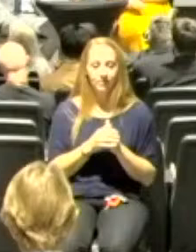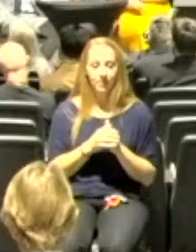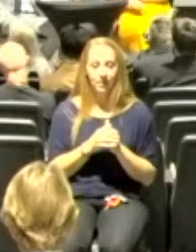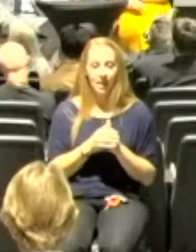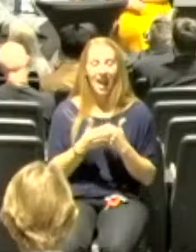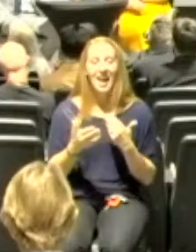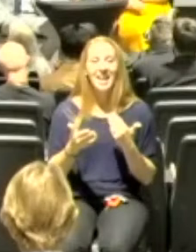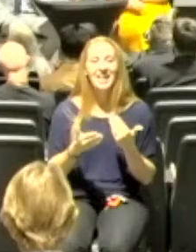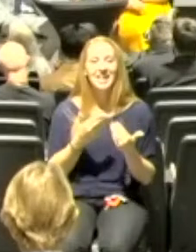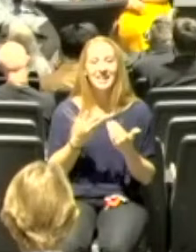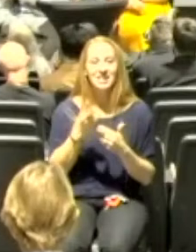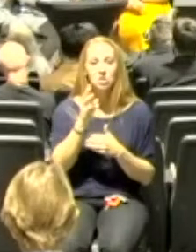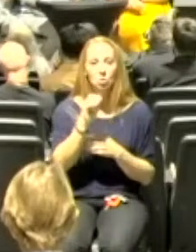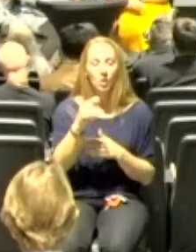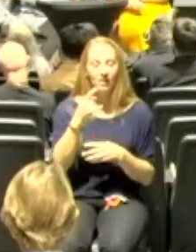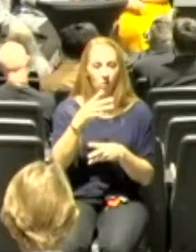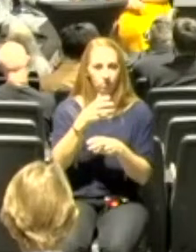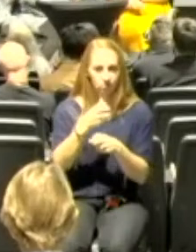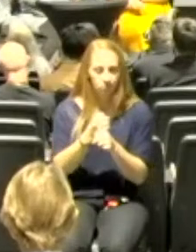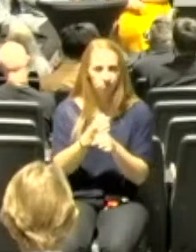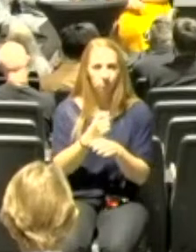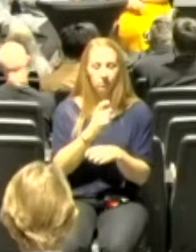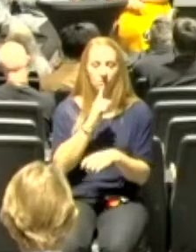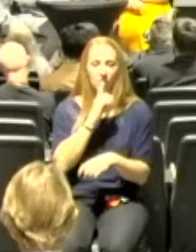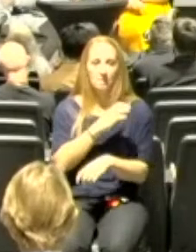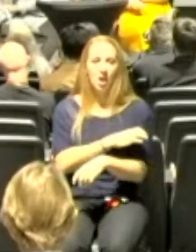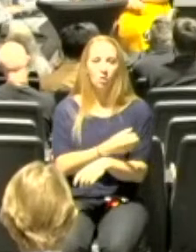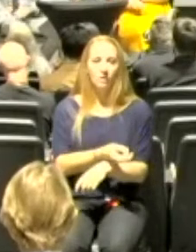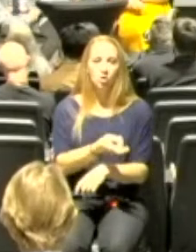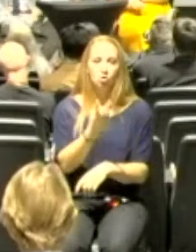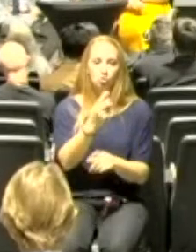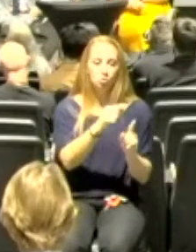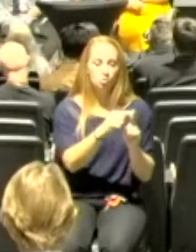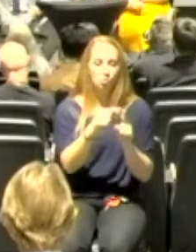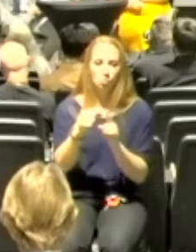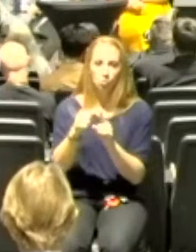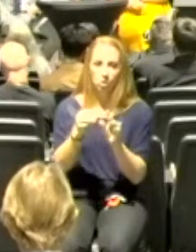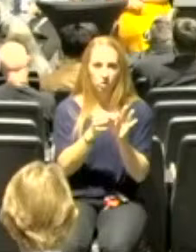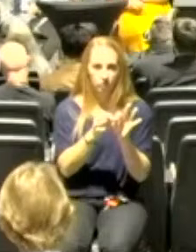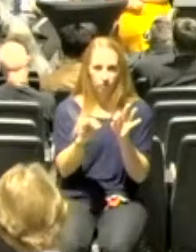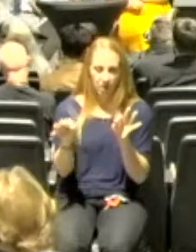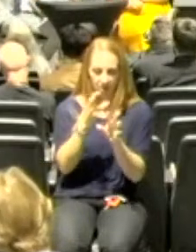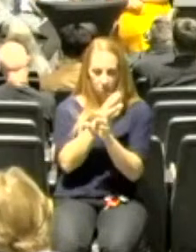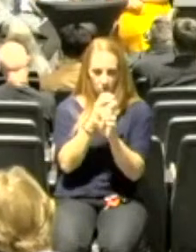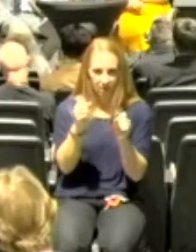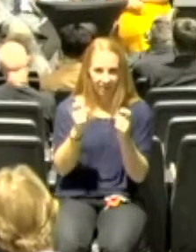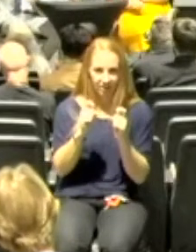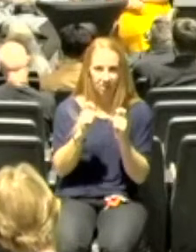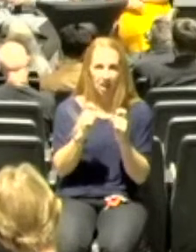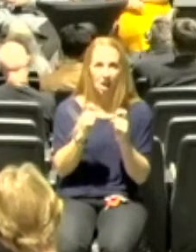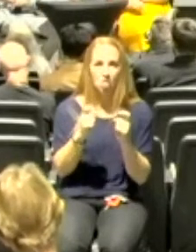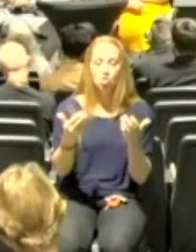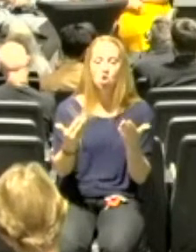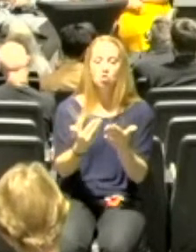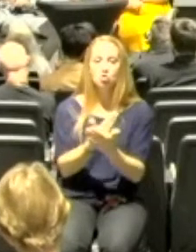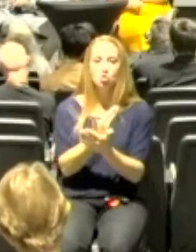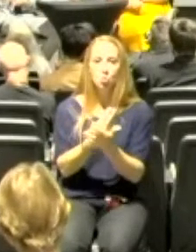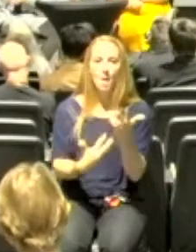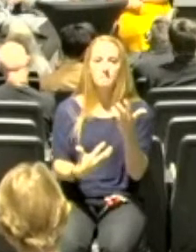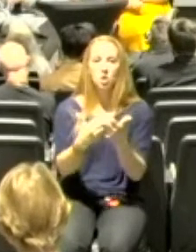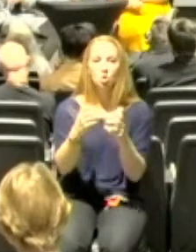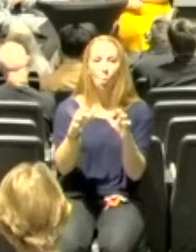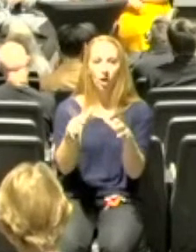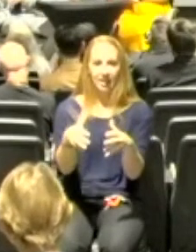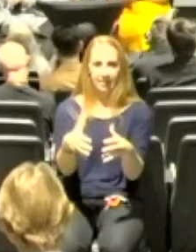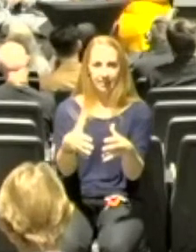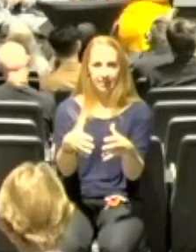An easy way to encapsulate it is a very powerful two-word phrase that President Pollard has given us, the new majority. So our students, of